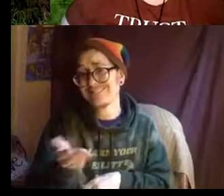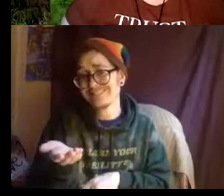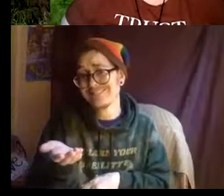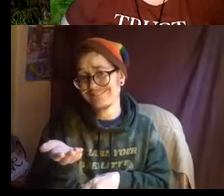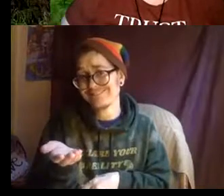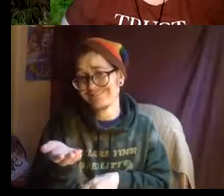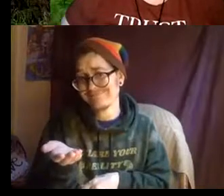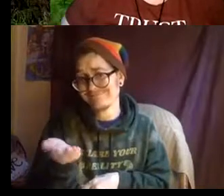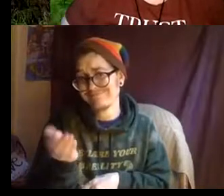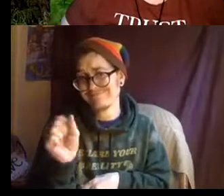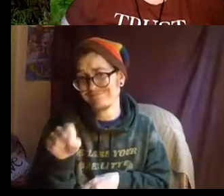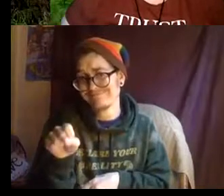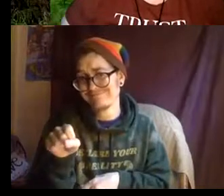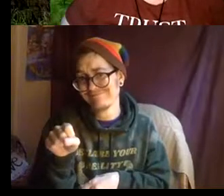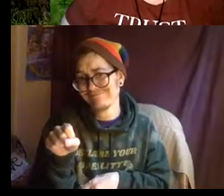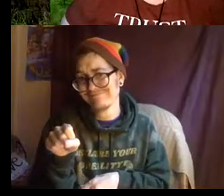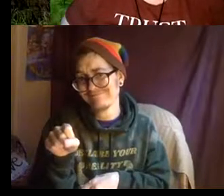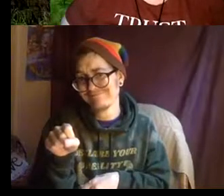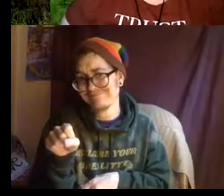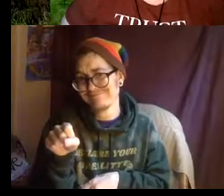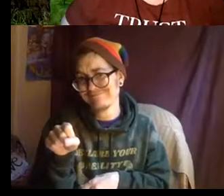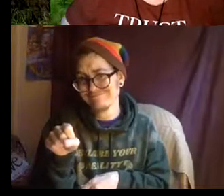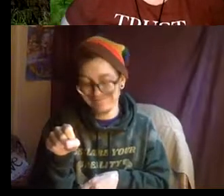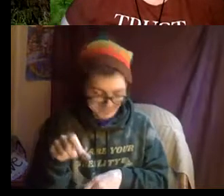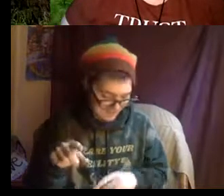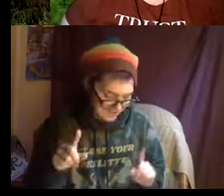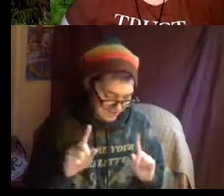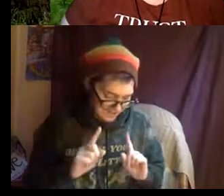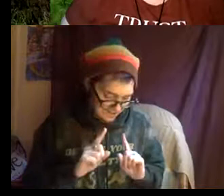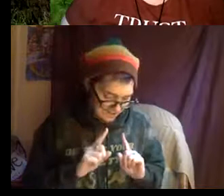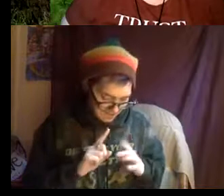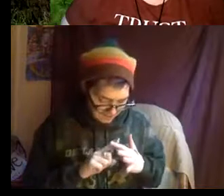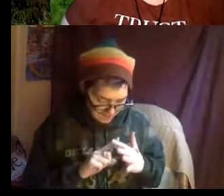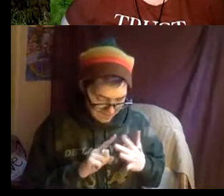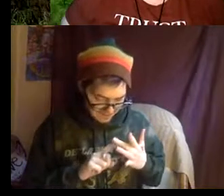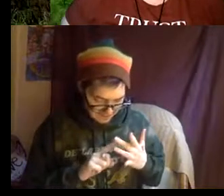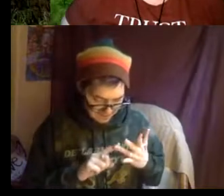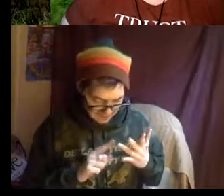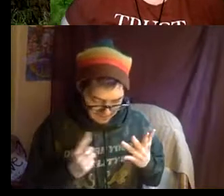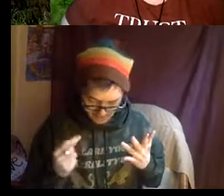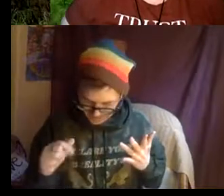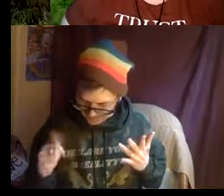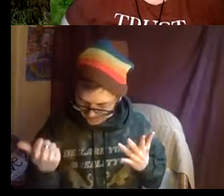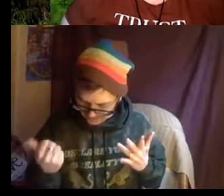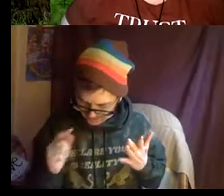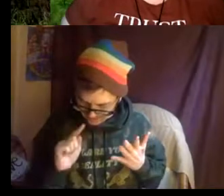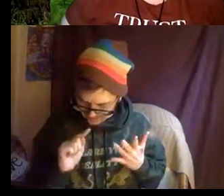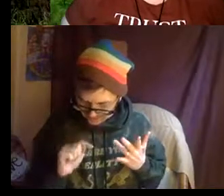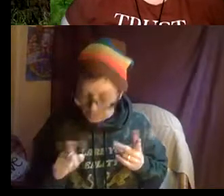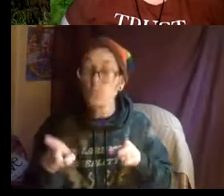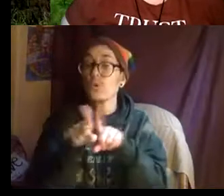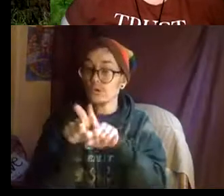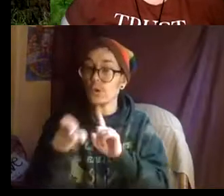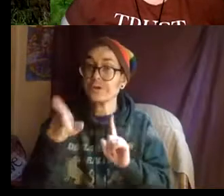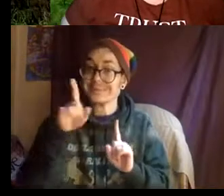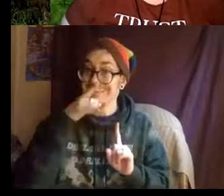need to also recognize that although you've had lessons that you're benefiting from, that you're going to help others with, you do need that self-care and